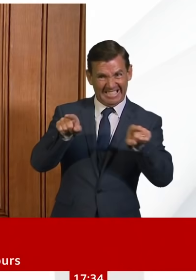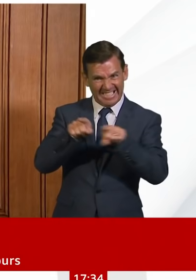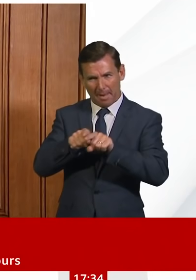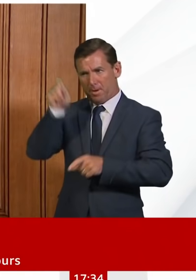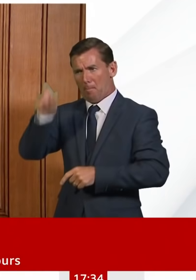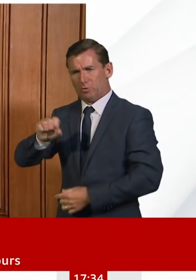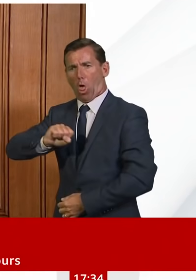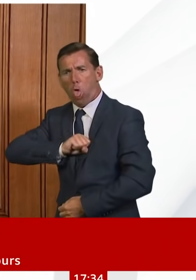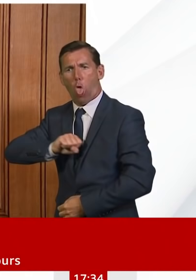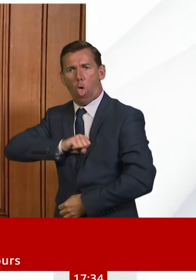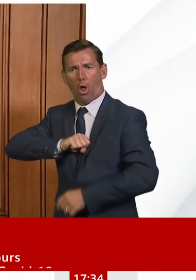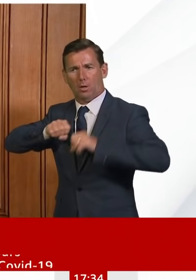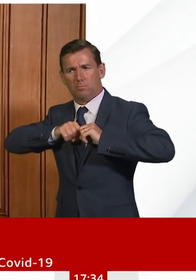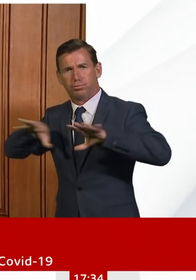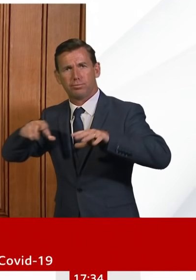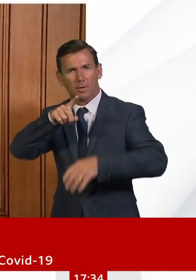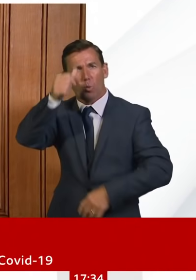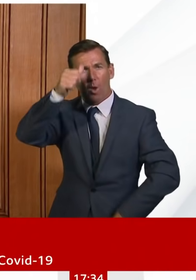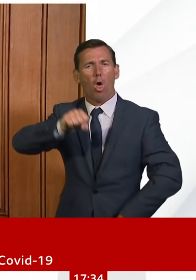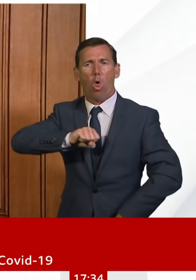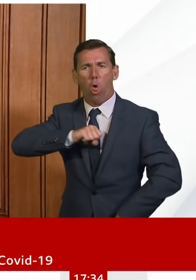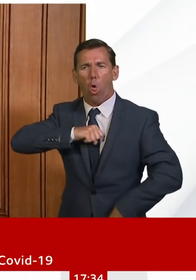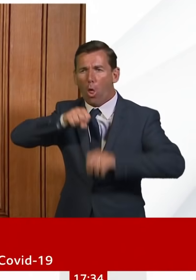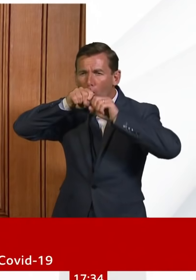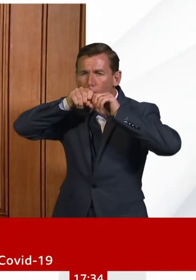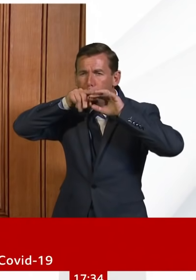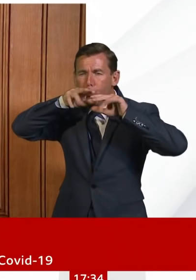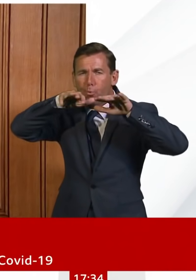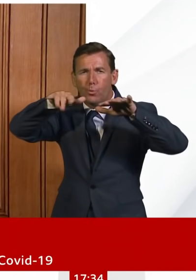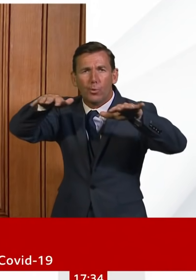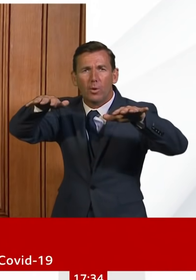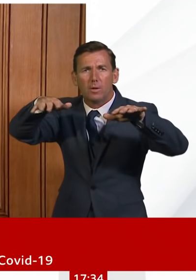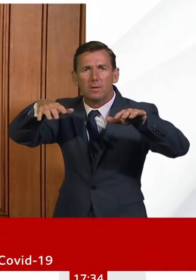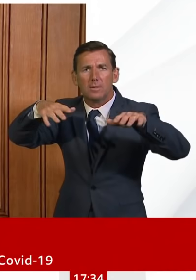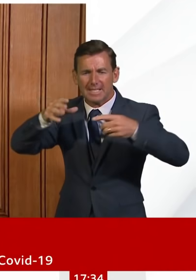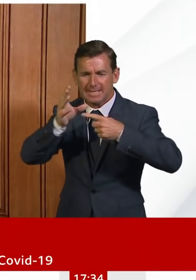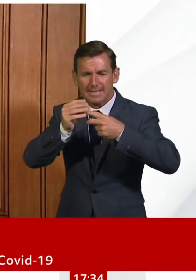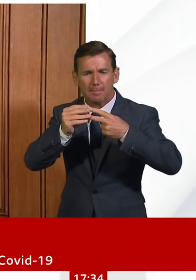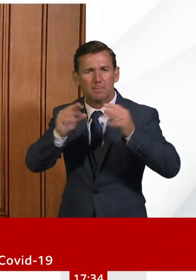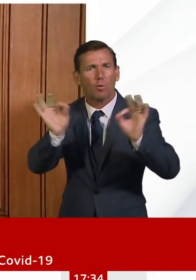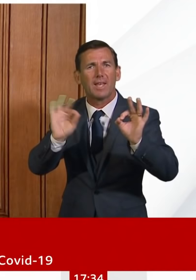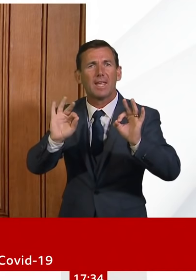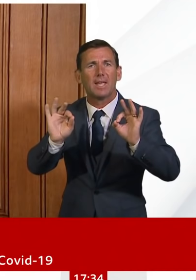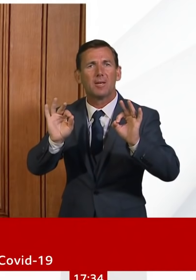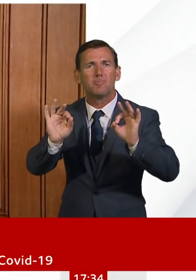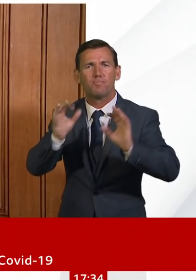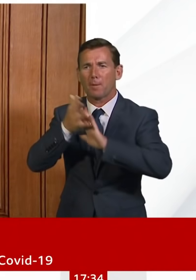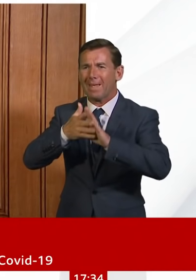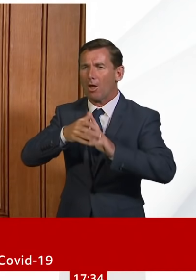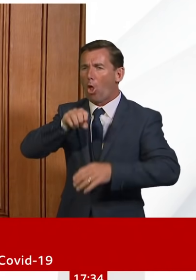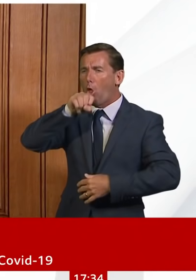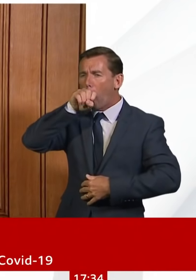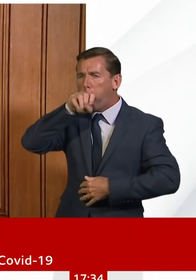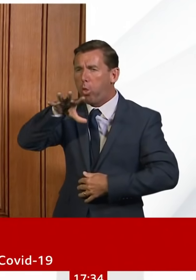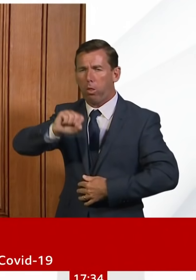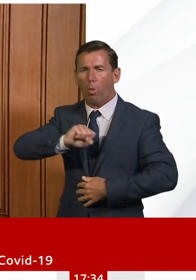And remember, they don't have the cough, they don't have the respiratory symptoms, they don't have the same means of expelling the